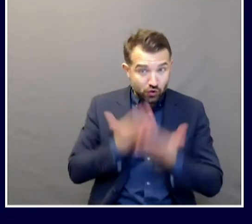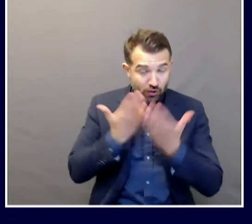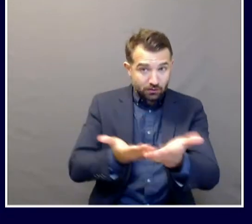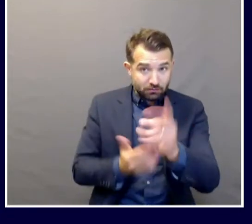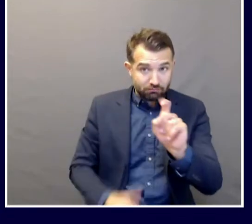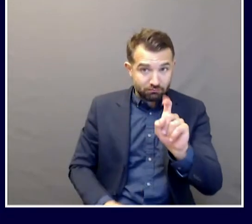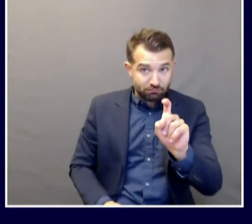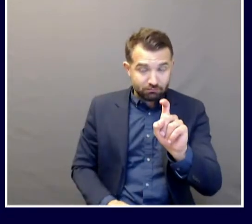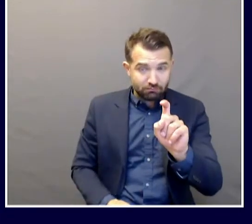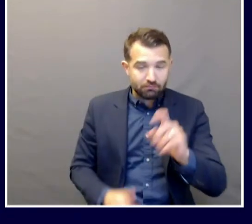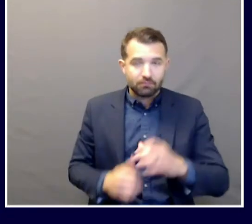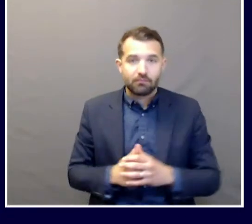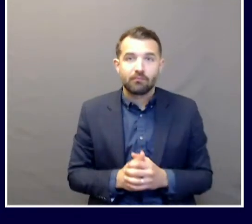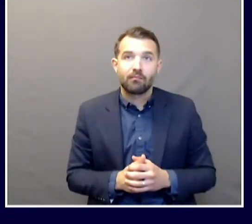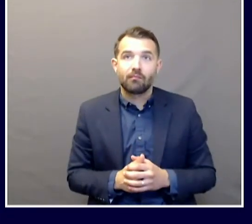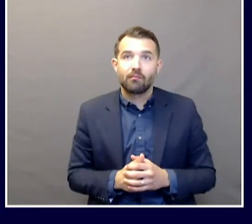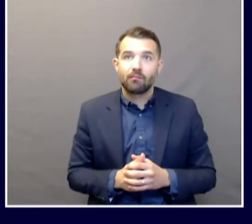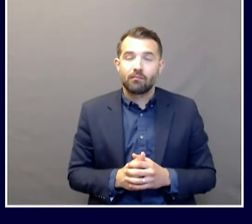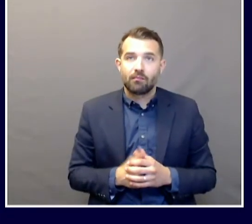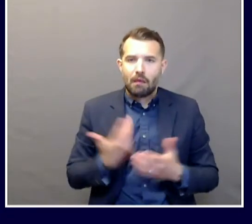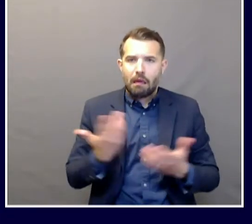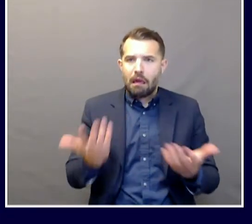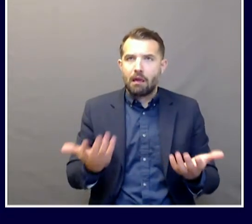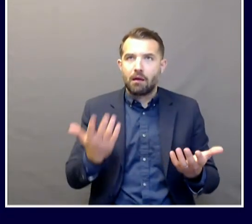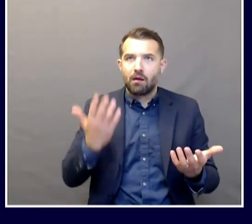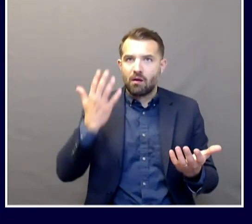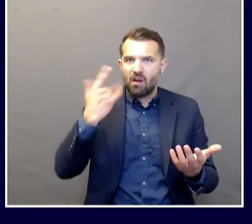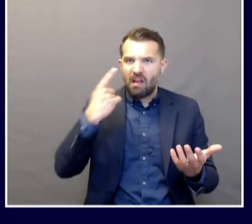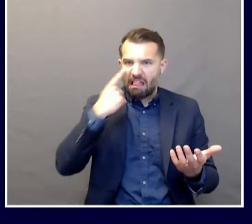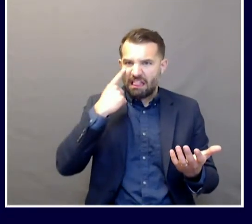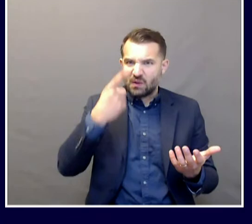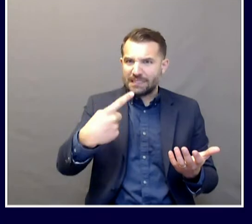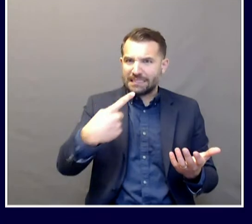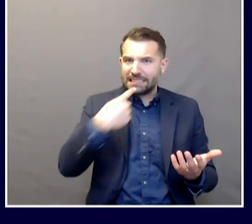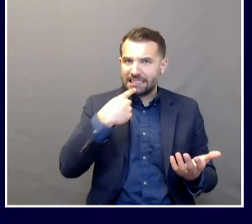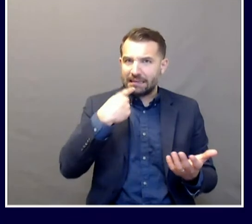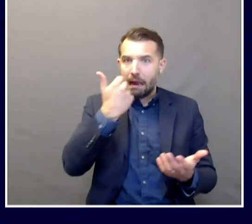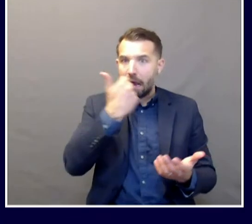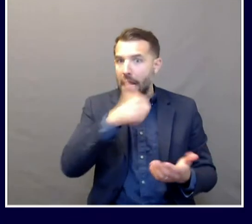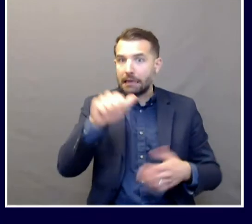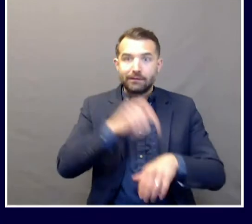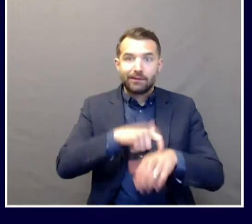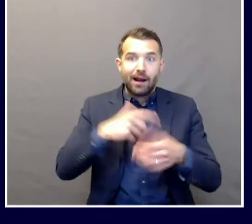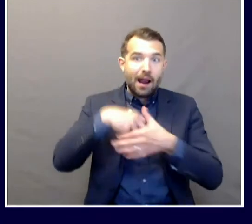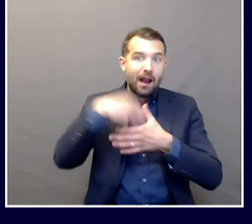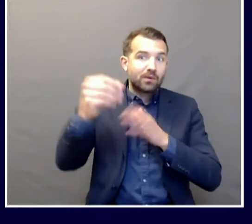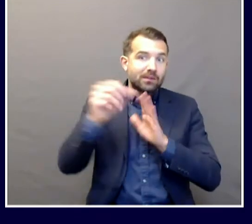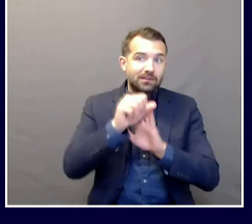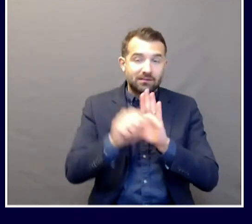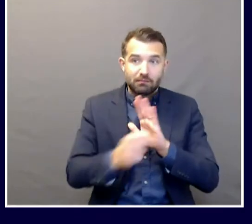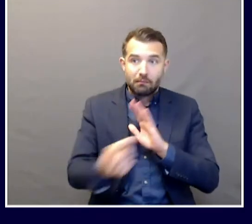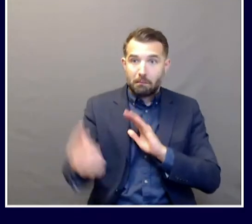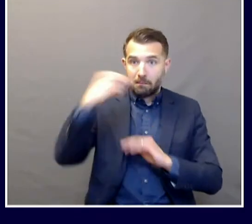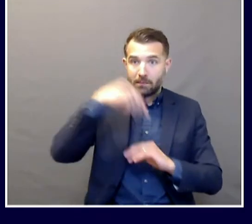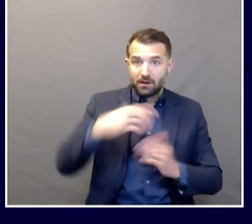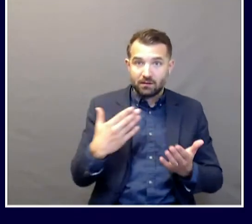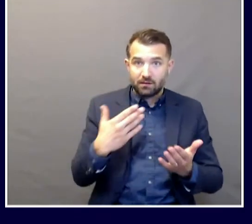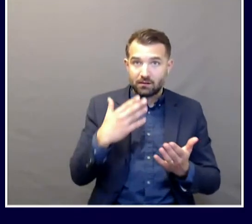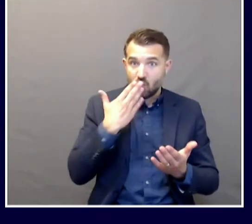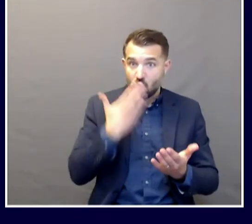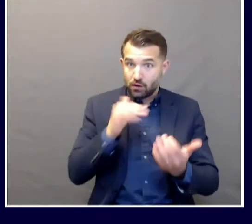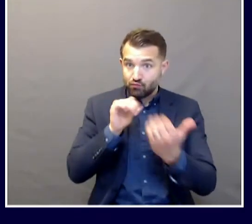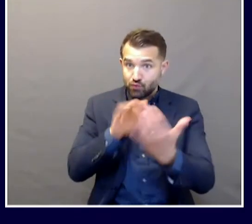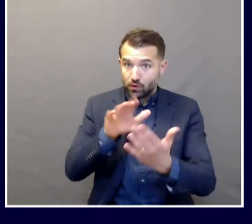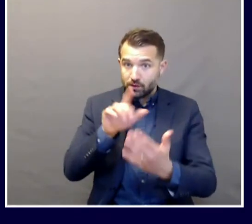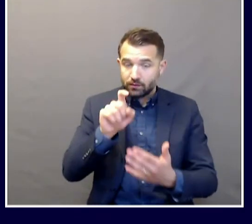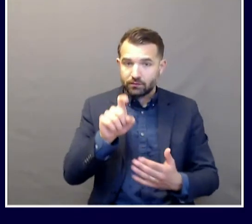what's the harm in getting a test as soon as they get back? Is that a good strategy? If you're vaccinated, then there's really no need to do so